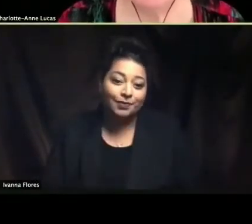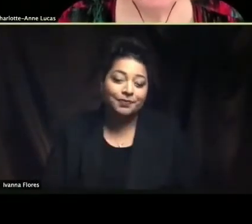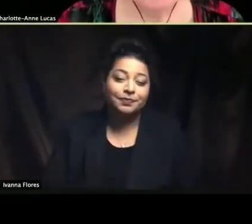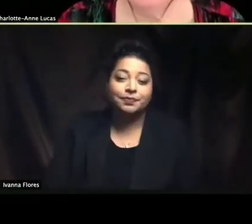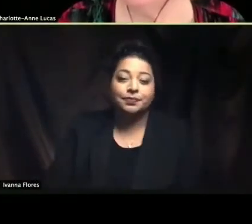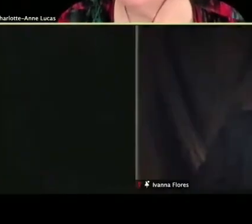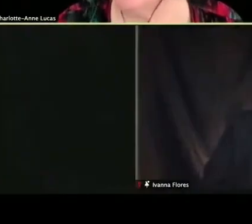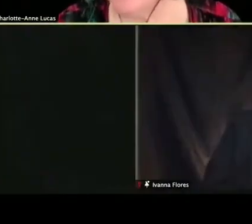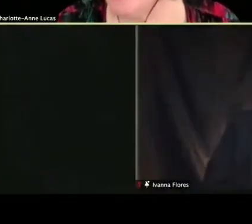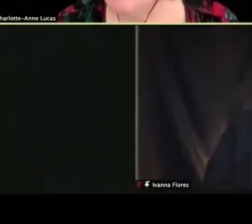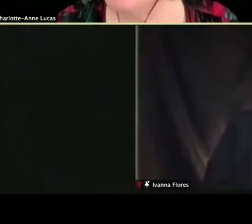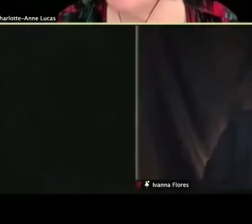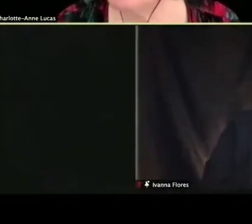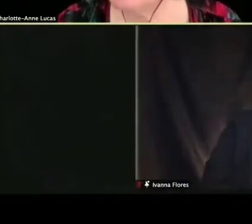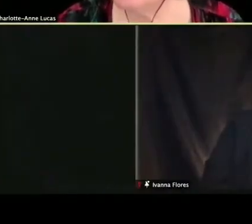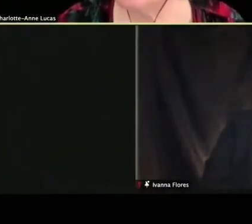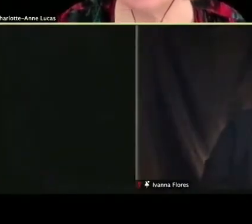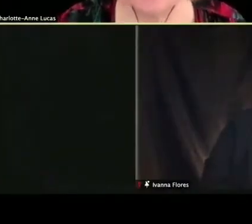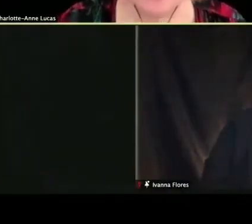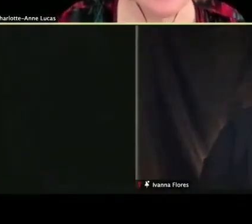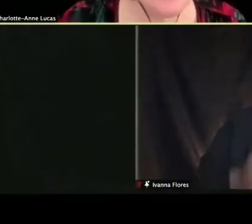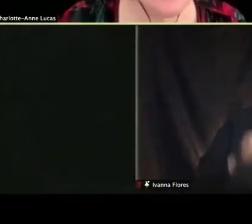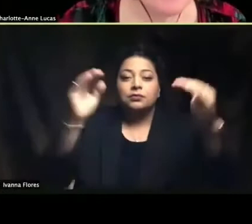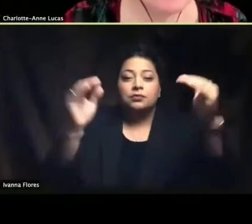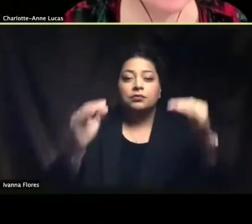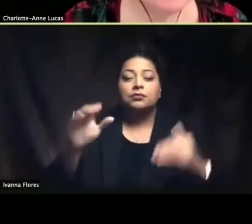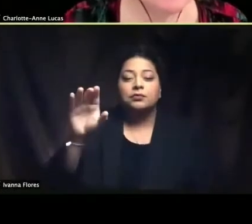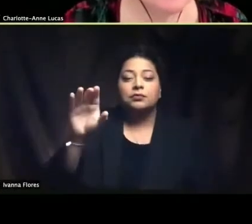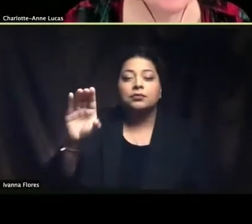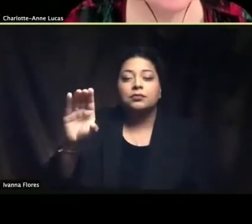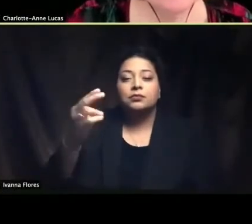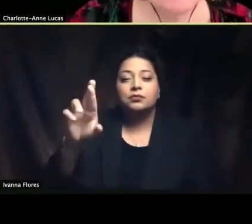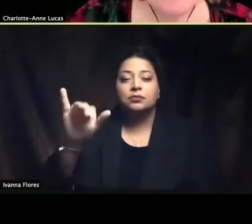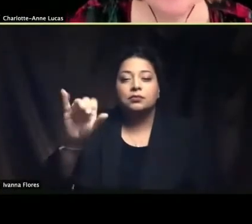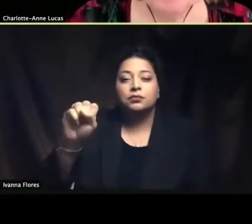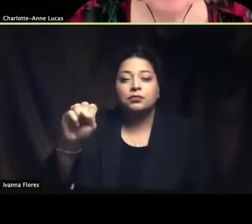you. The next person is Chris Dawkins.